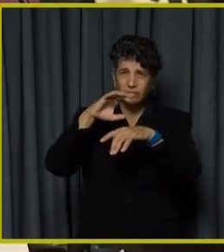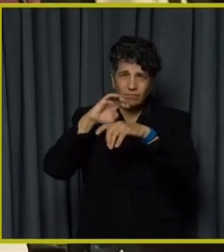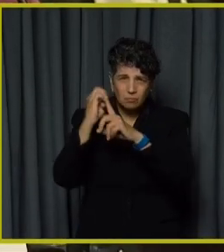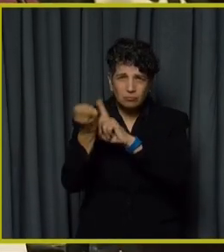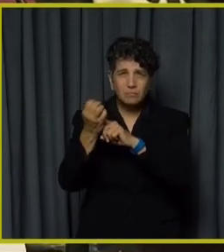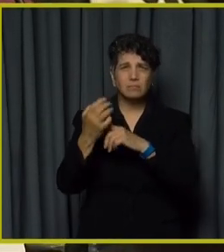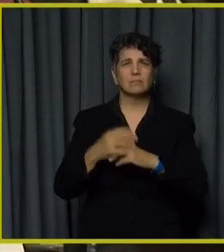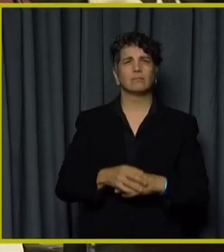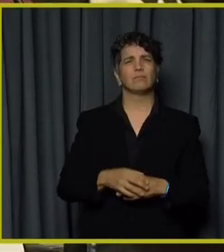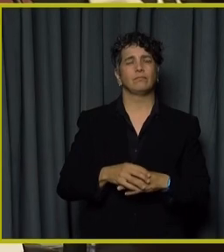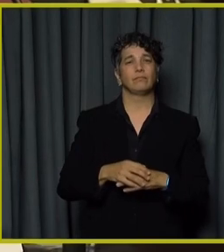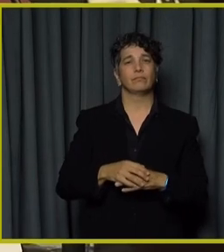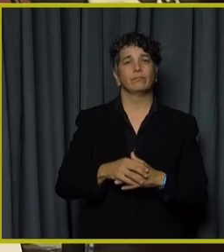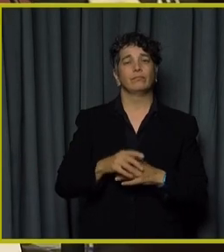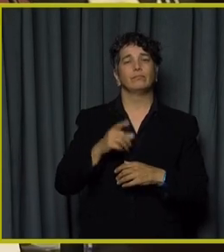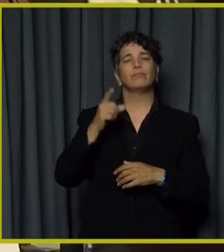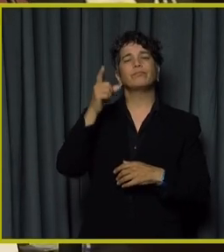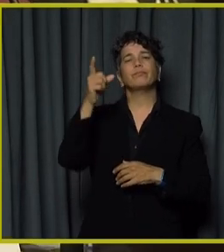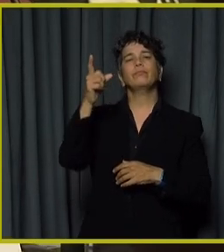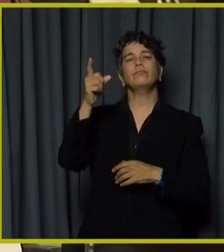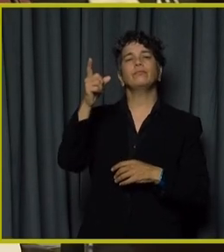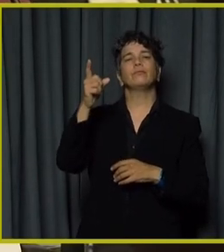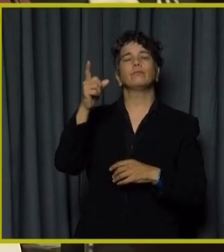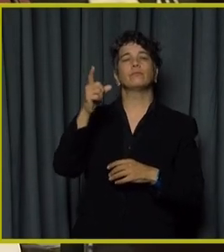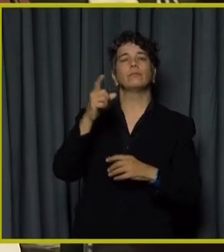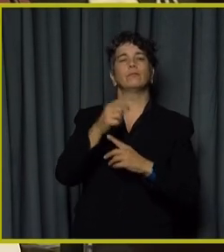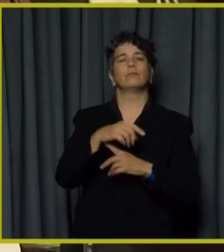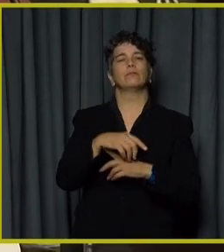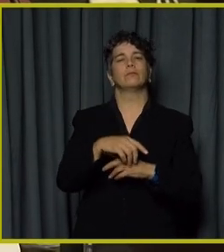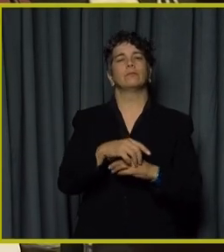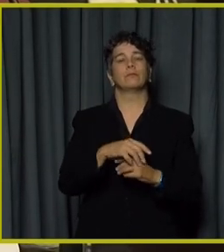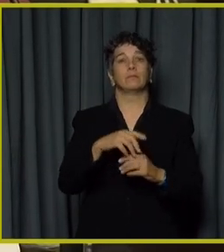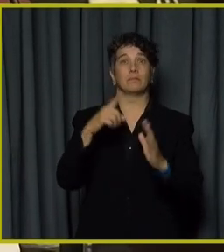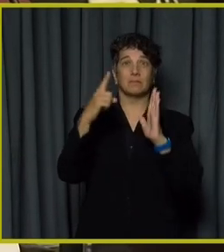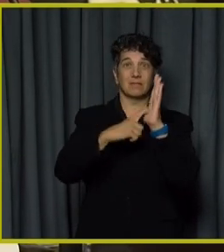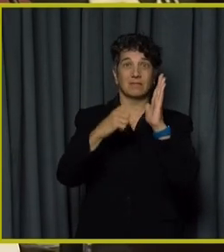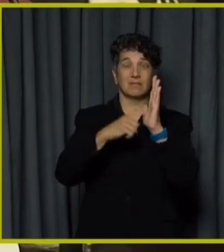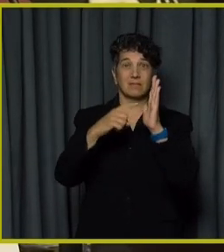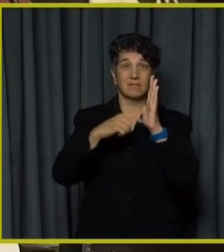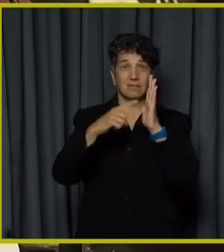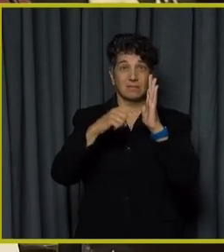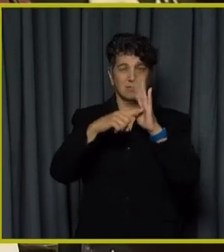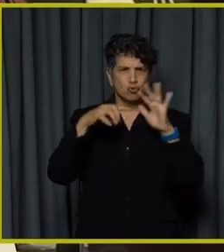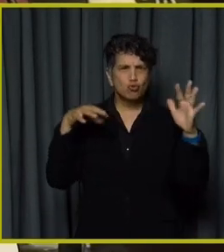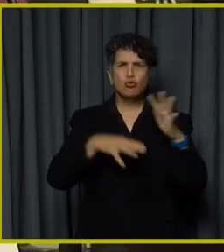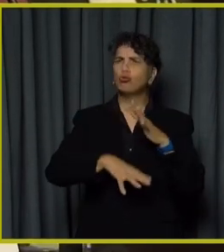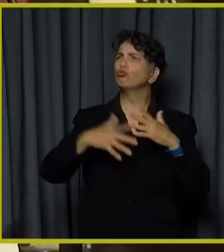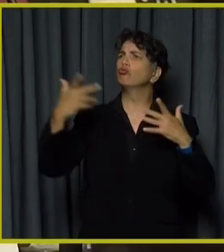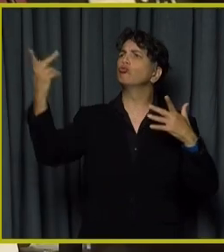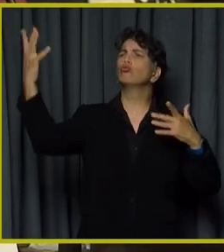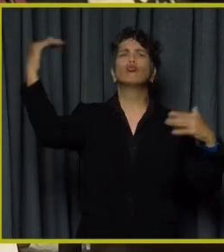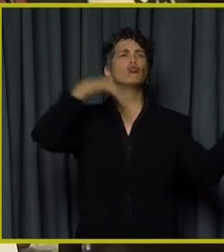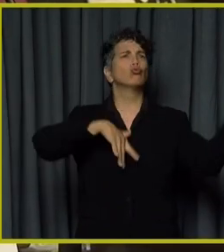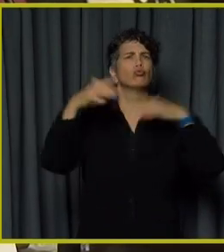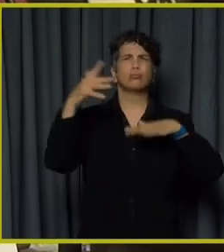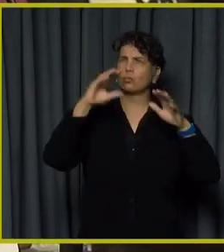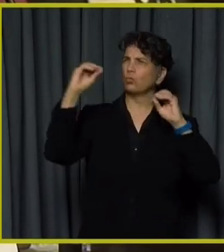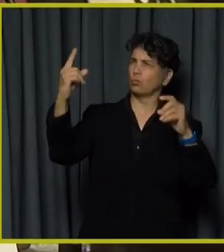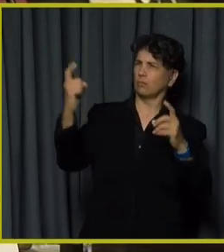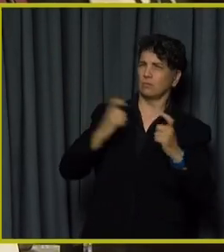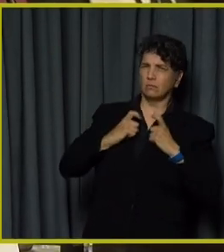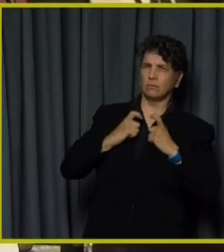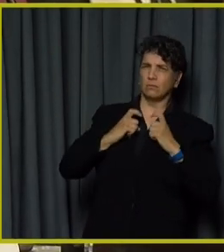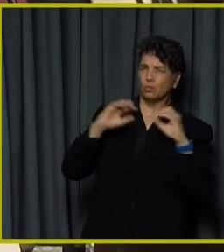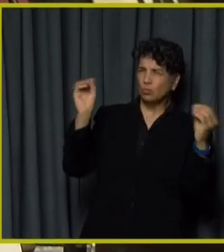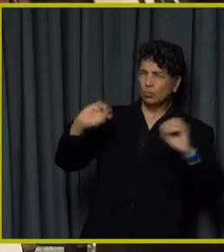and letting it leak into the land, into the water, the high rate of cancer and the high bills of health is going